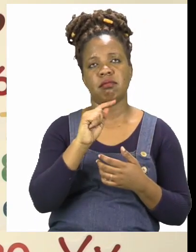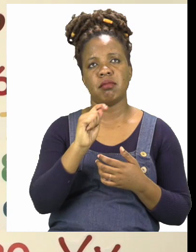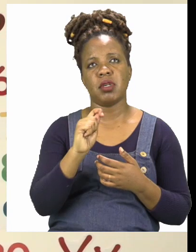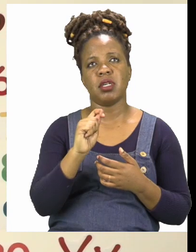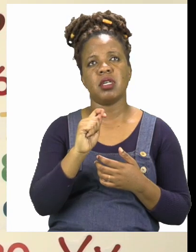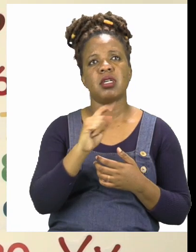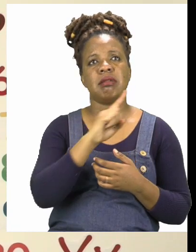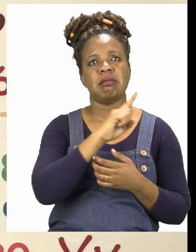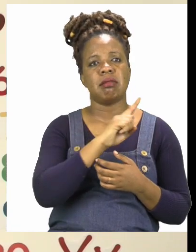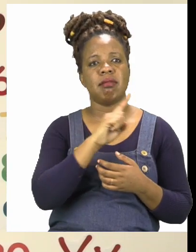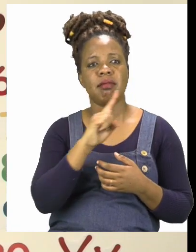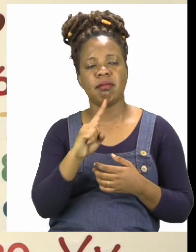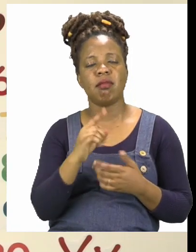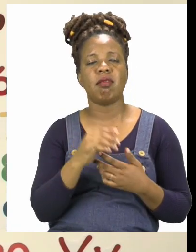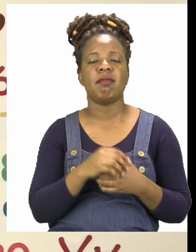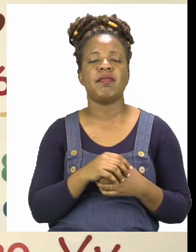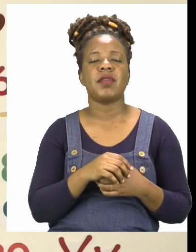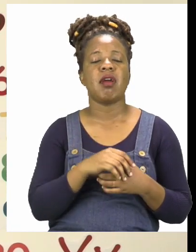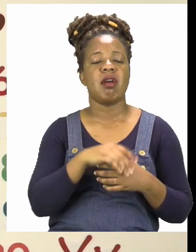past 1,